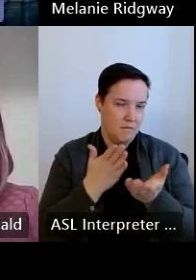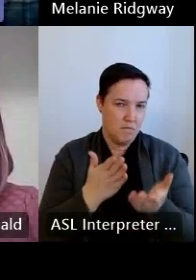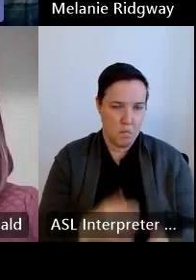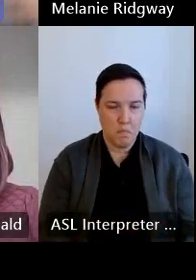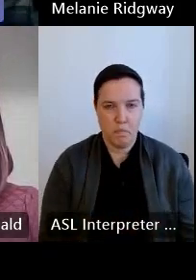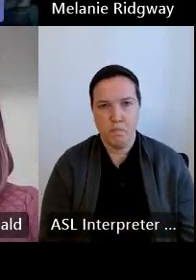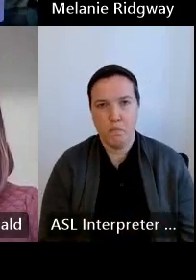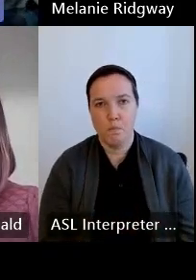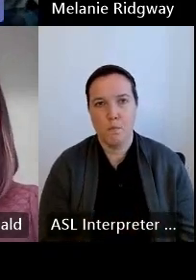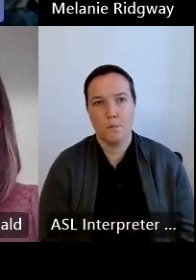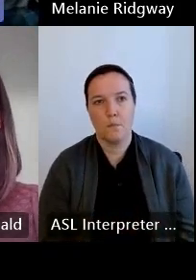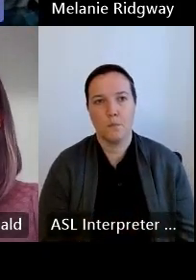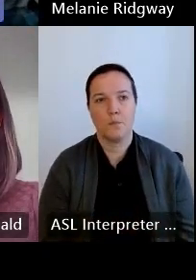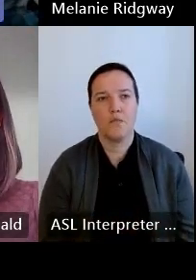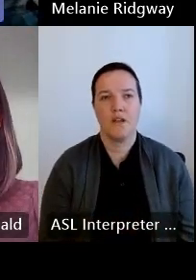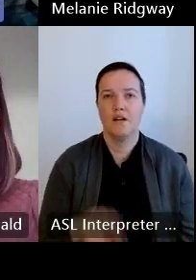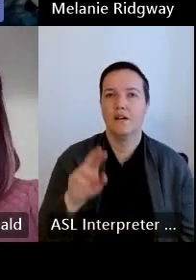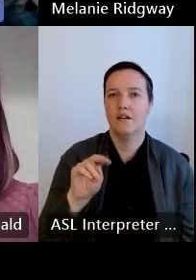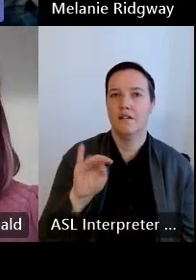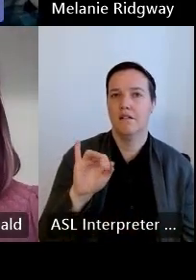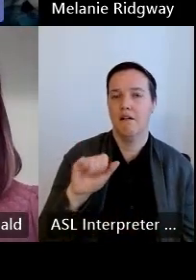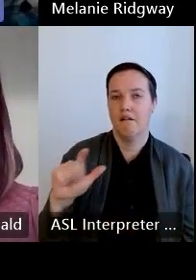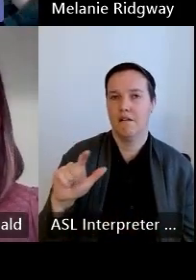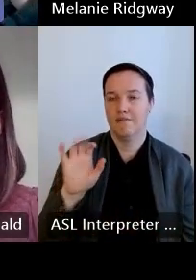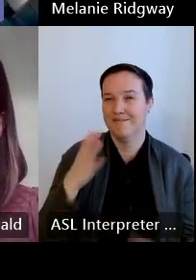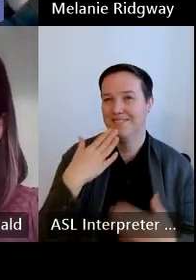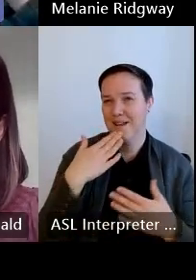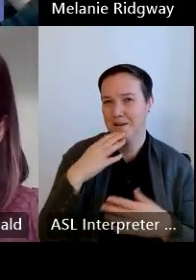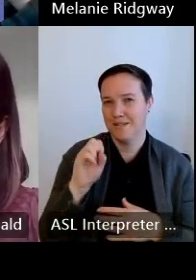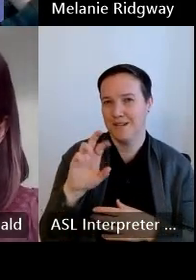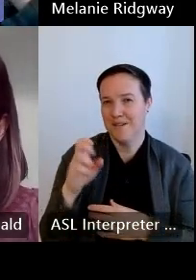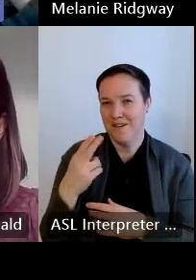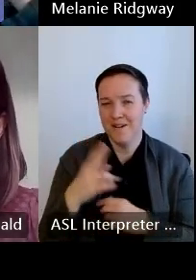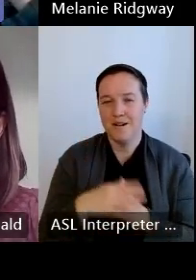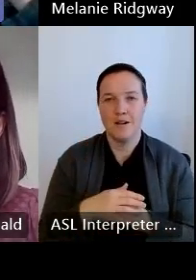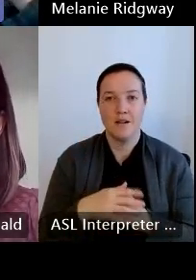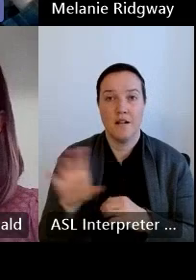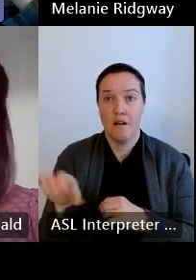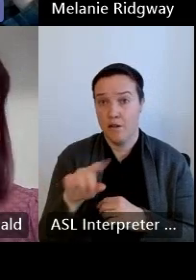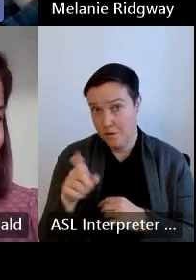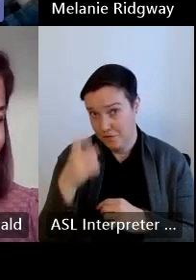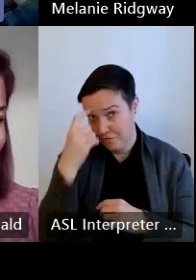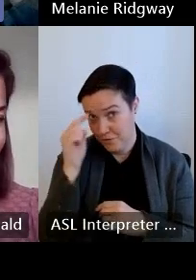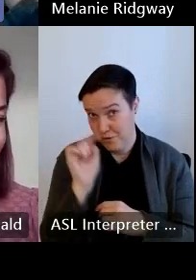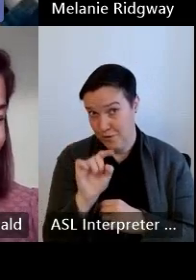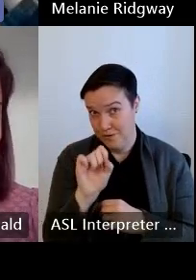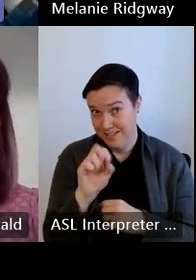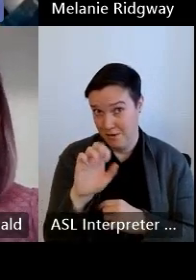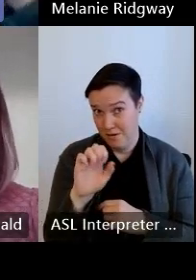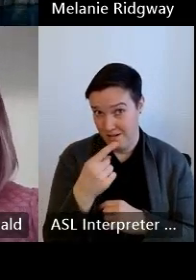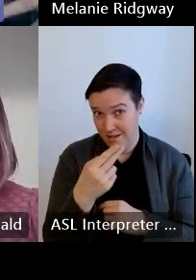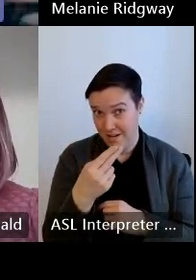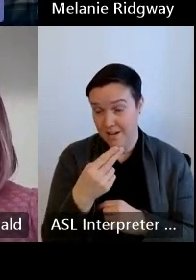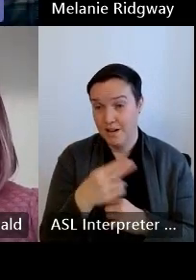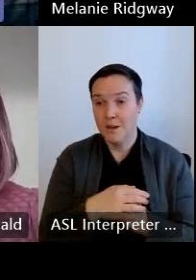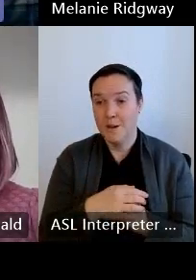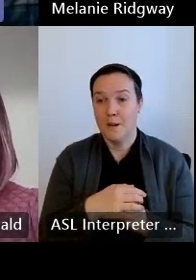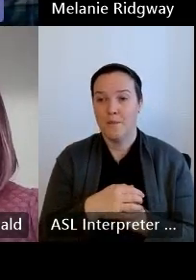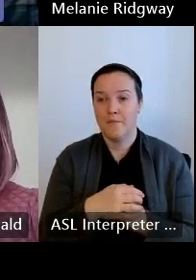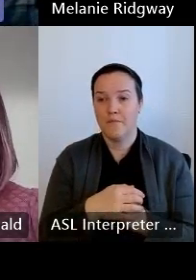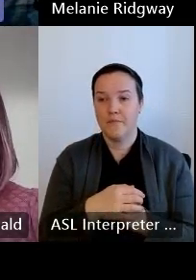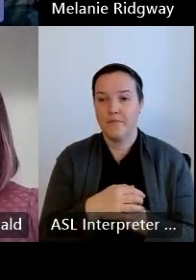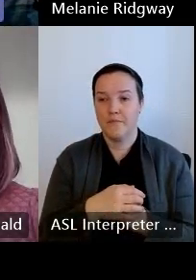Excellent. Thanks, Farah. Another question I have for you. So, as you